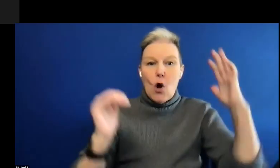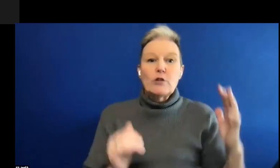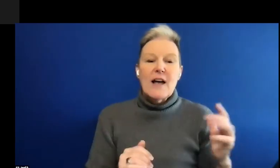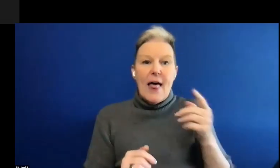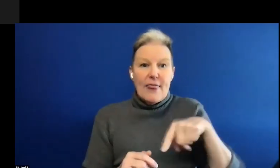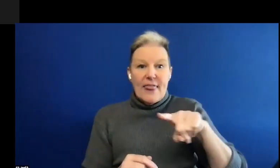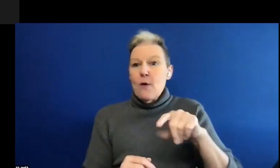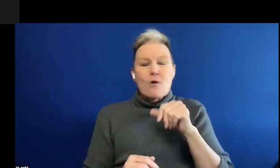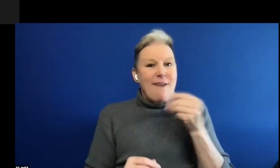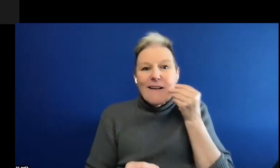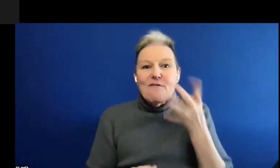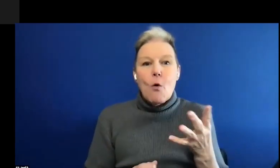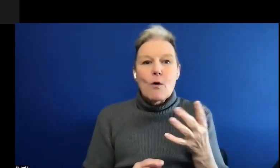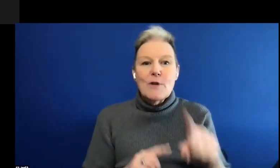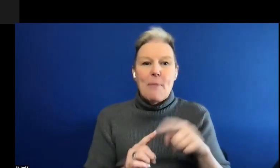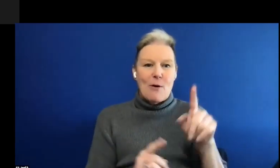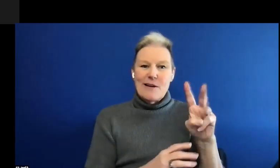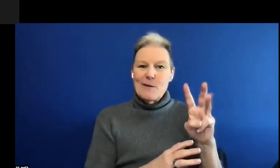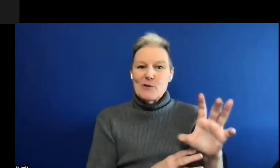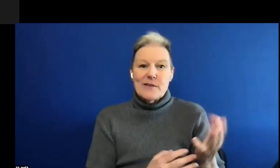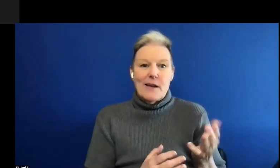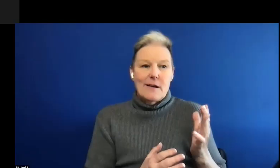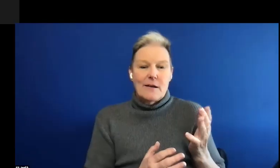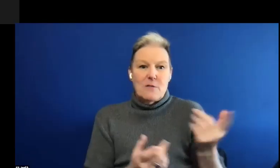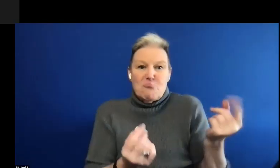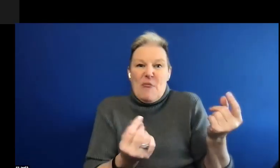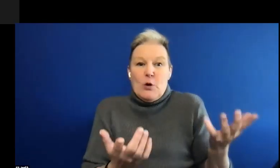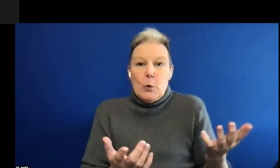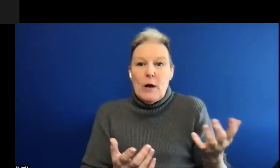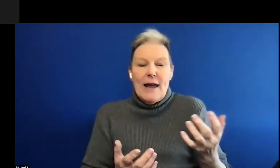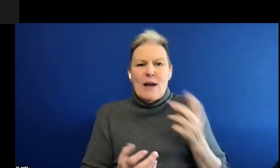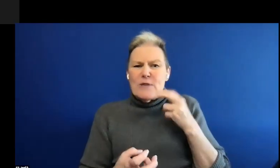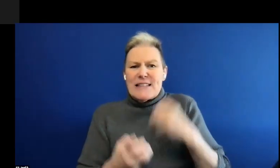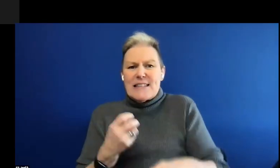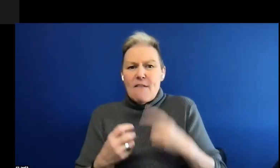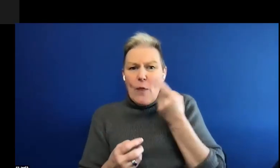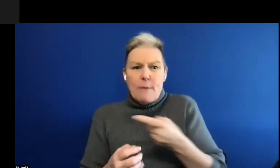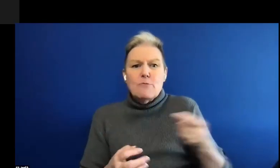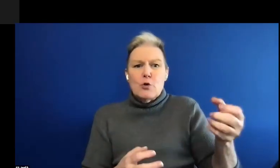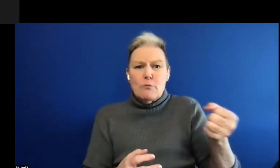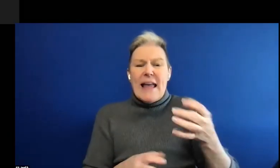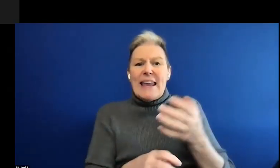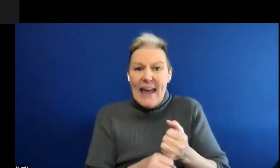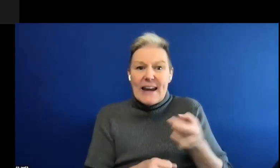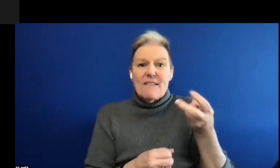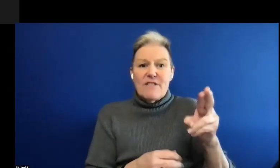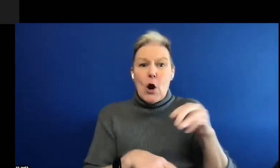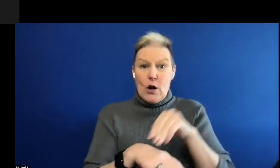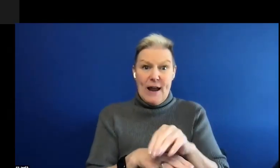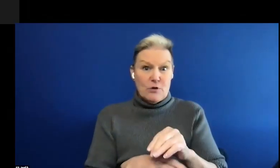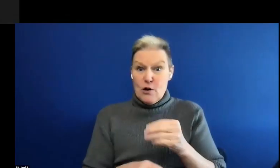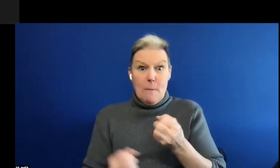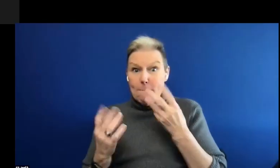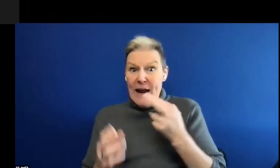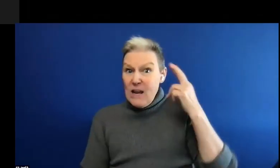very underinformed about what TWC even did. It was very difficult for them to even get a VR counselor. Many of them did not realize the